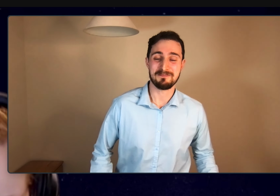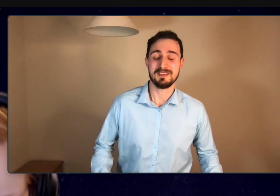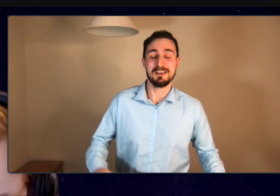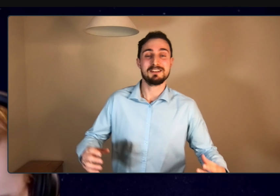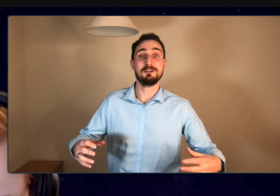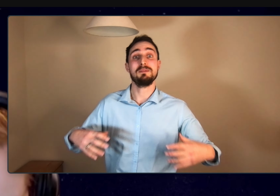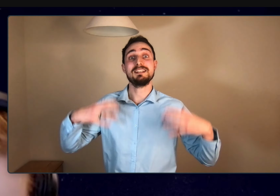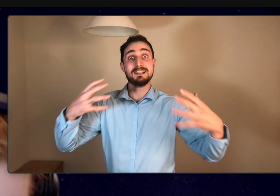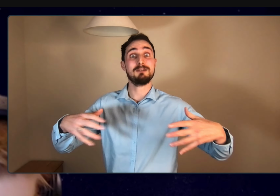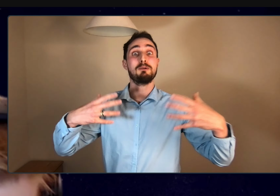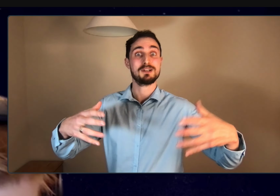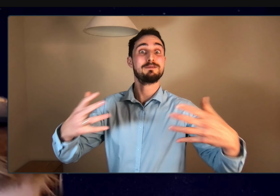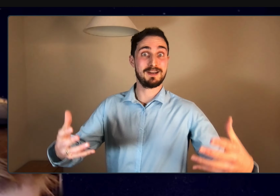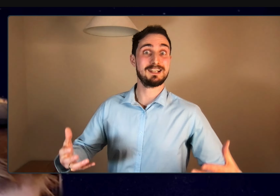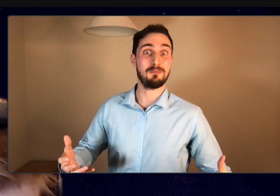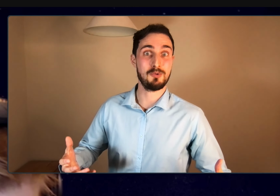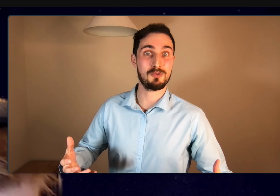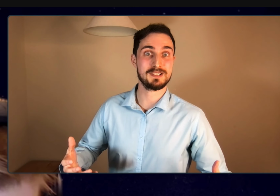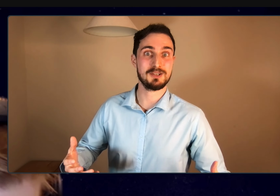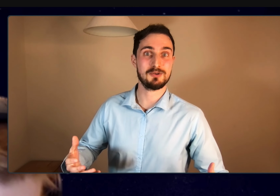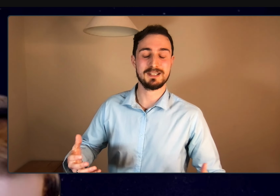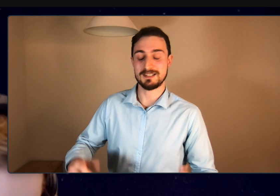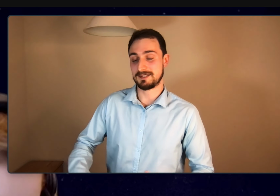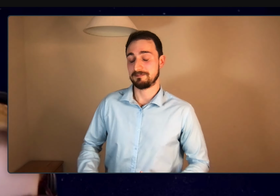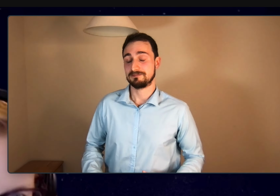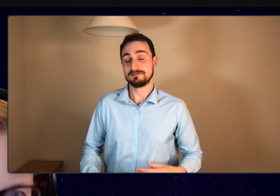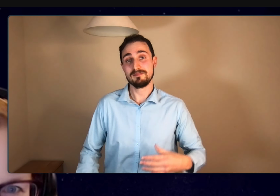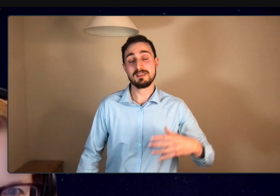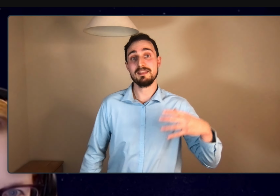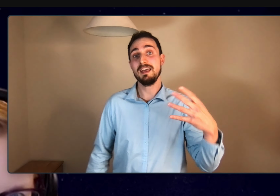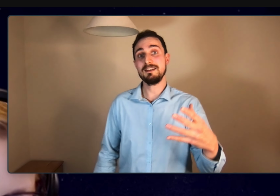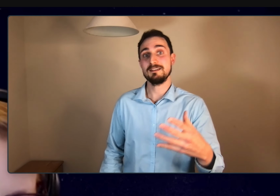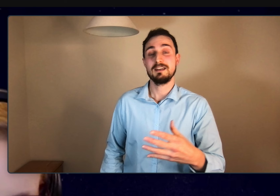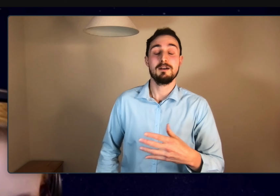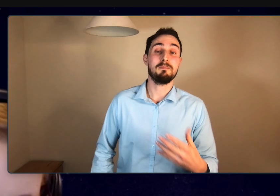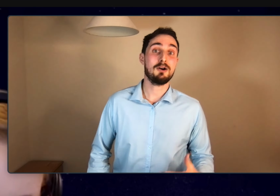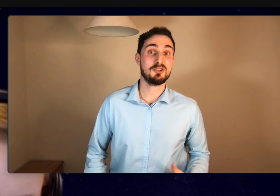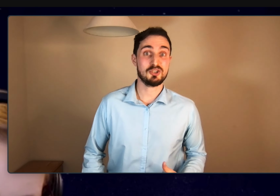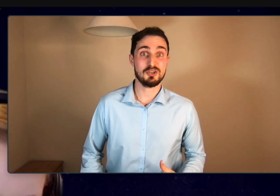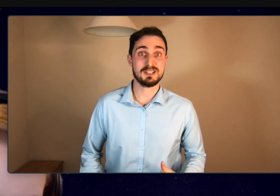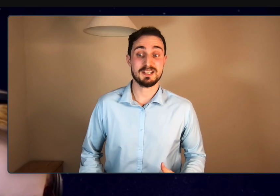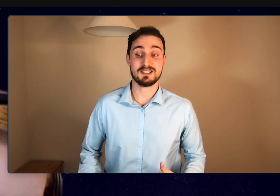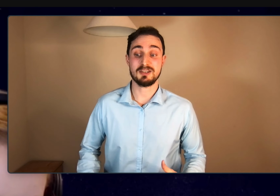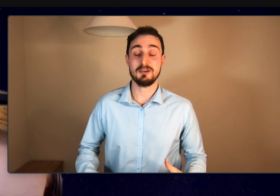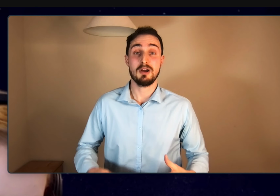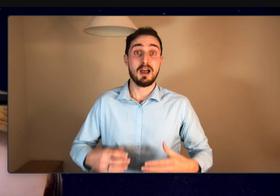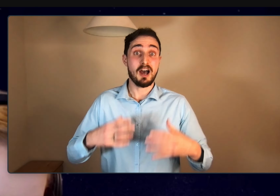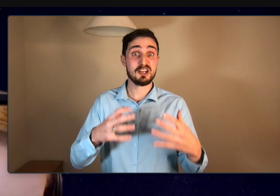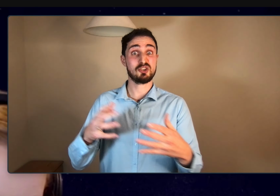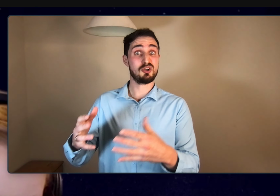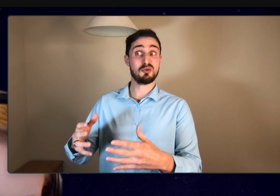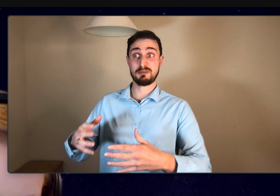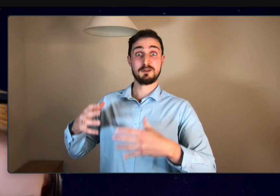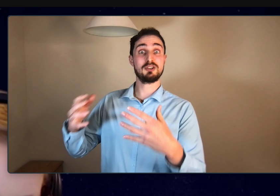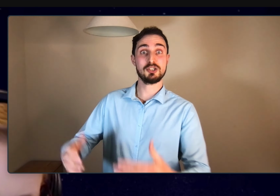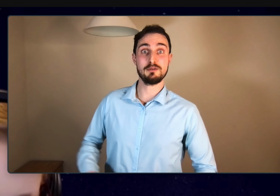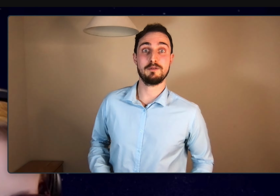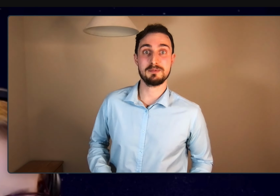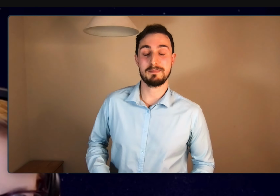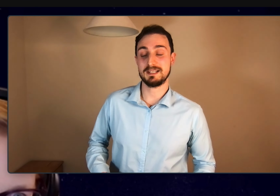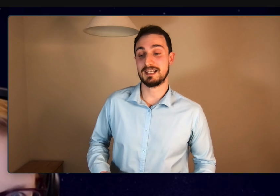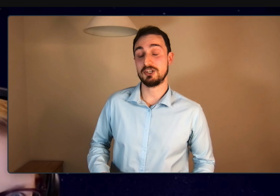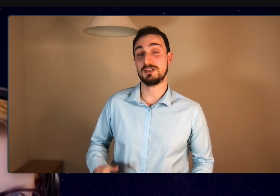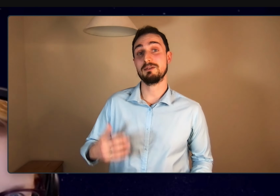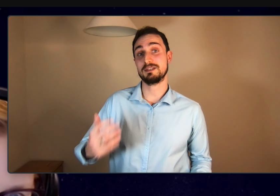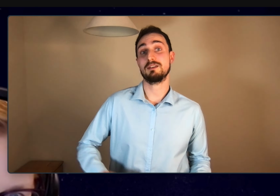didn't he? So immediately we want to find out more as the audience. Then Mel introduced us to her struggles with traditional